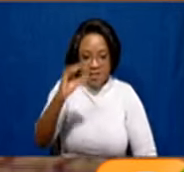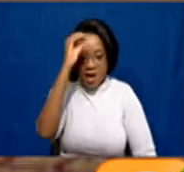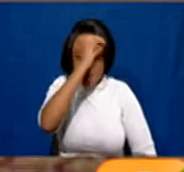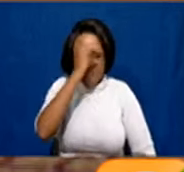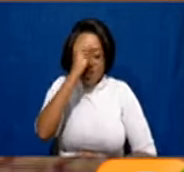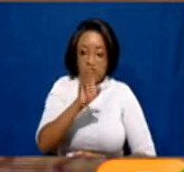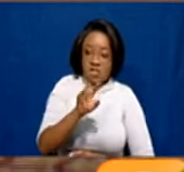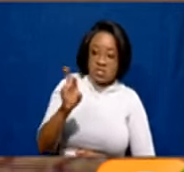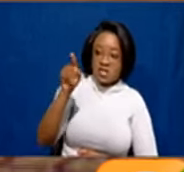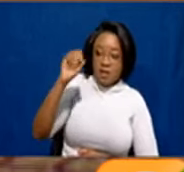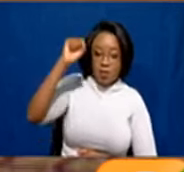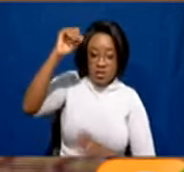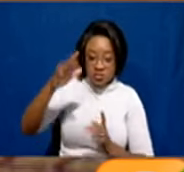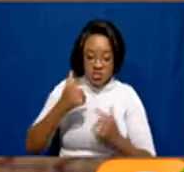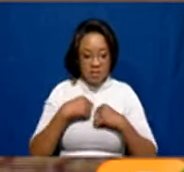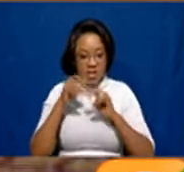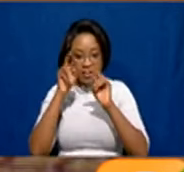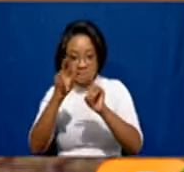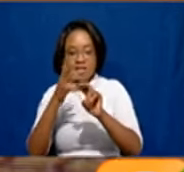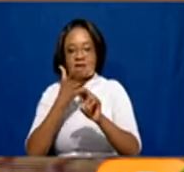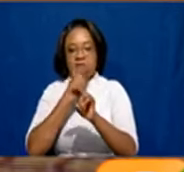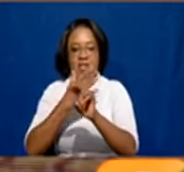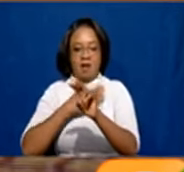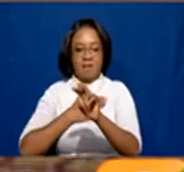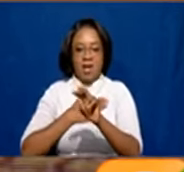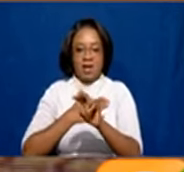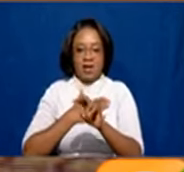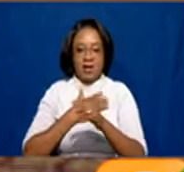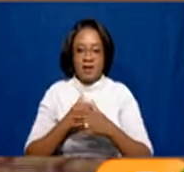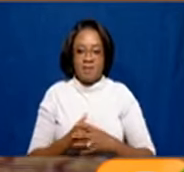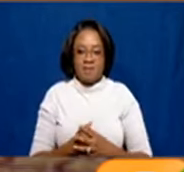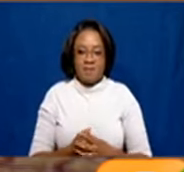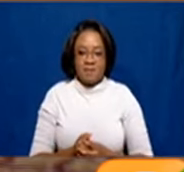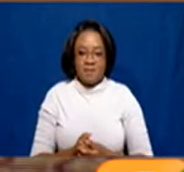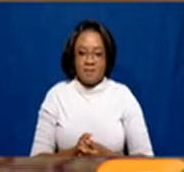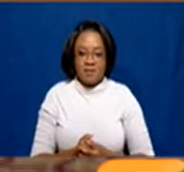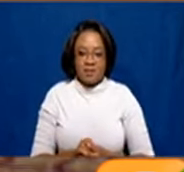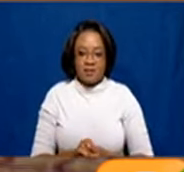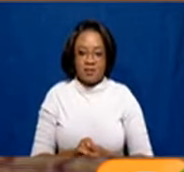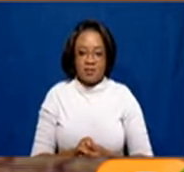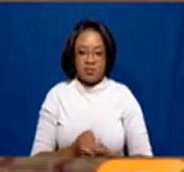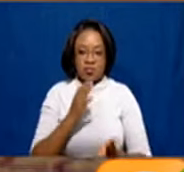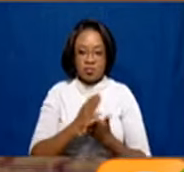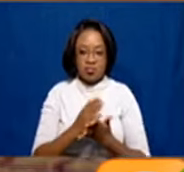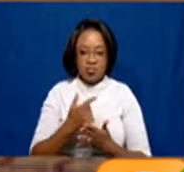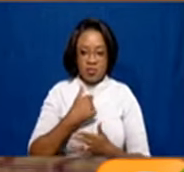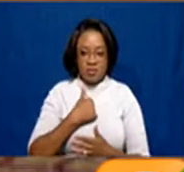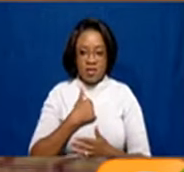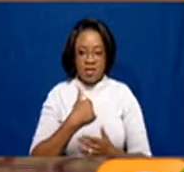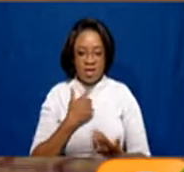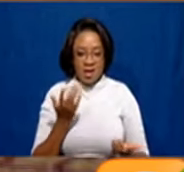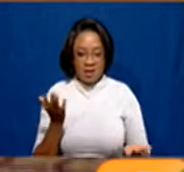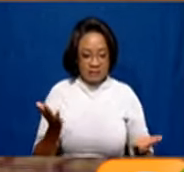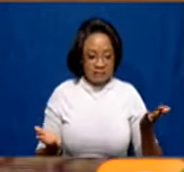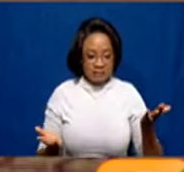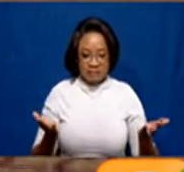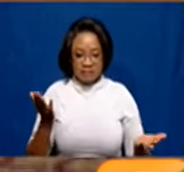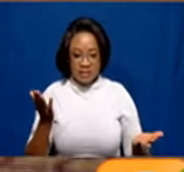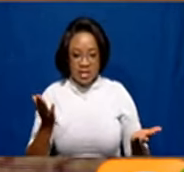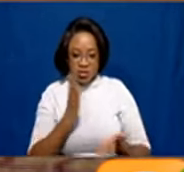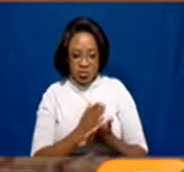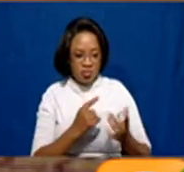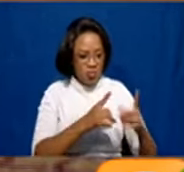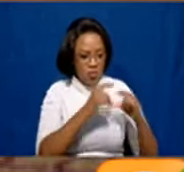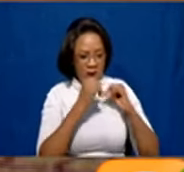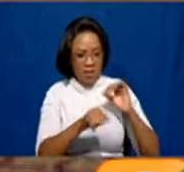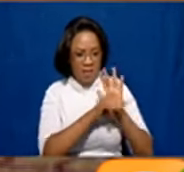as a politician, I look at him as a father. And so being in my space then is a bit tricky, because I don't let what they tell